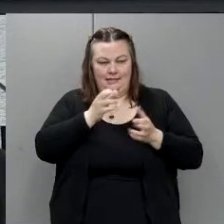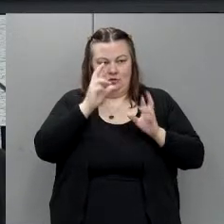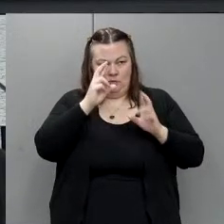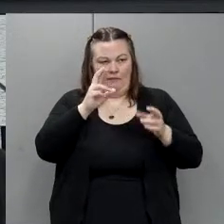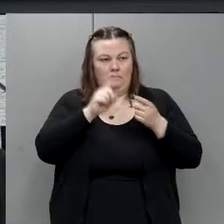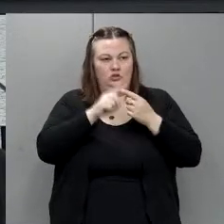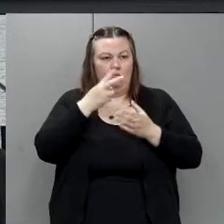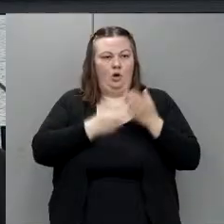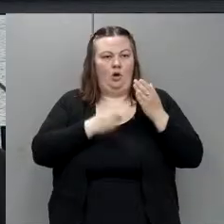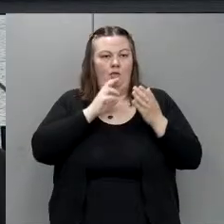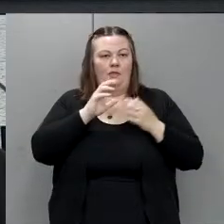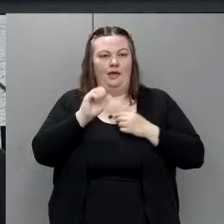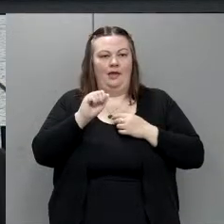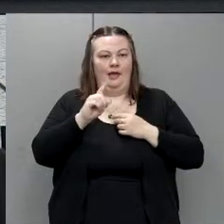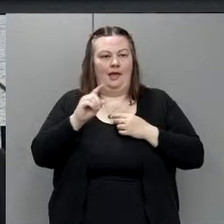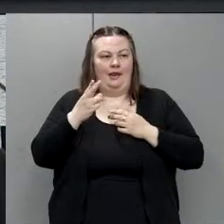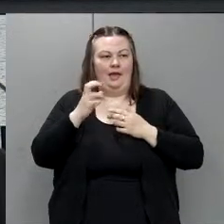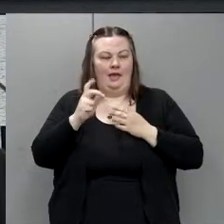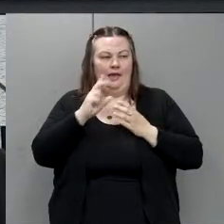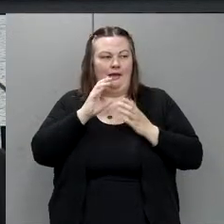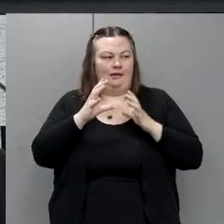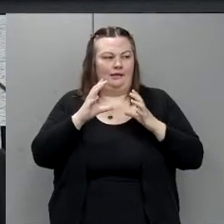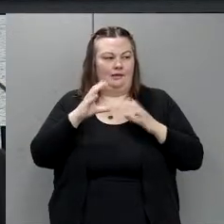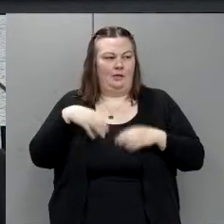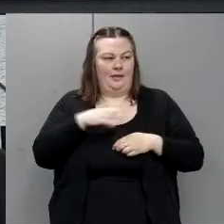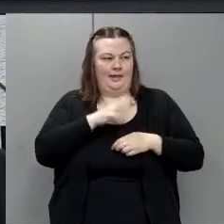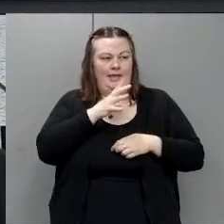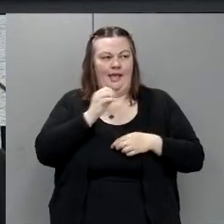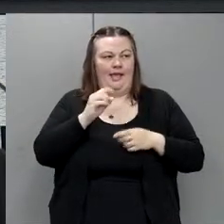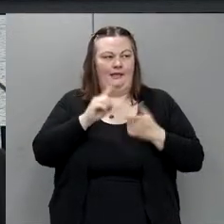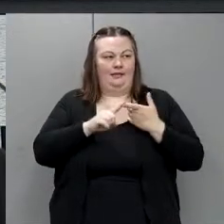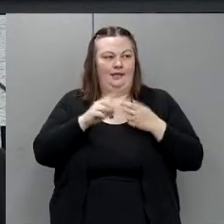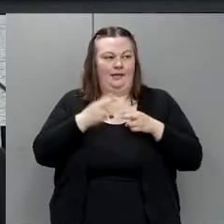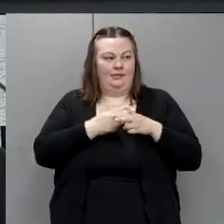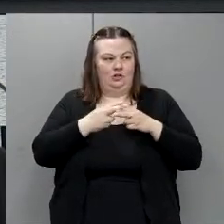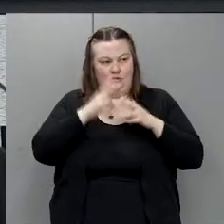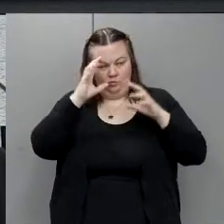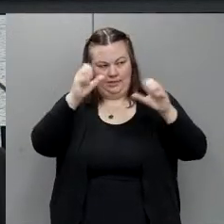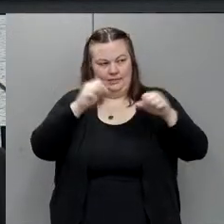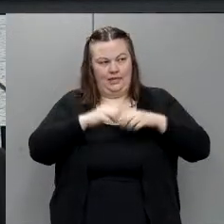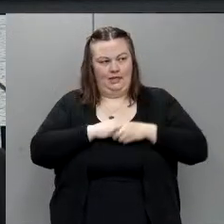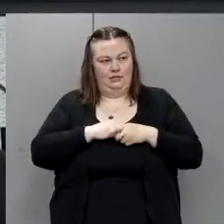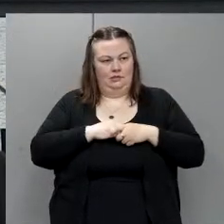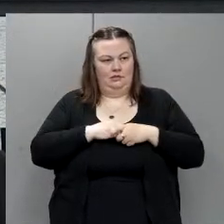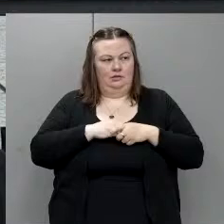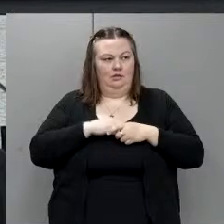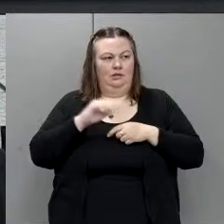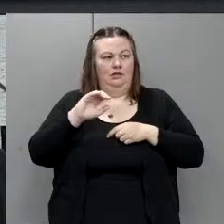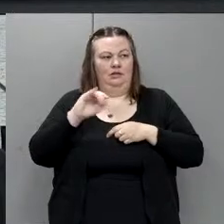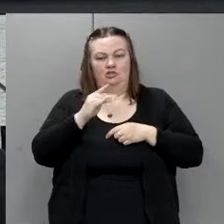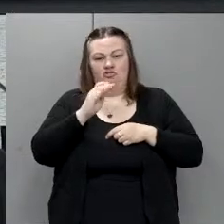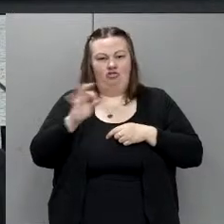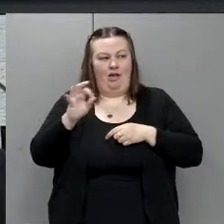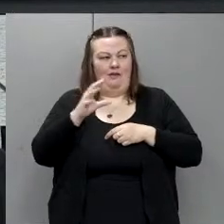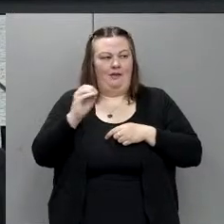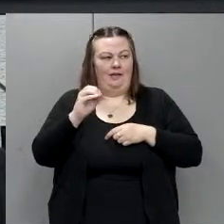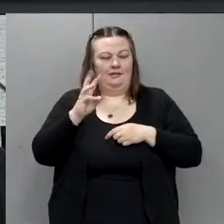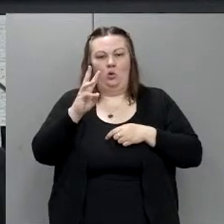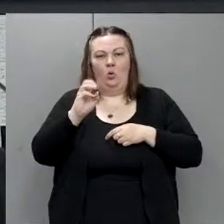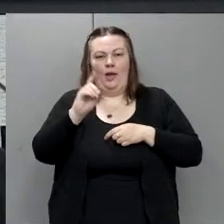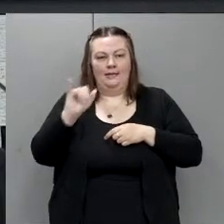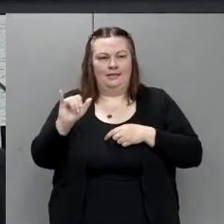to both the ad hoc committee and to the interim president. Jeff and Wendy